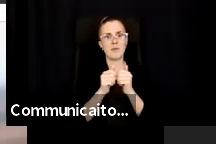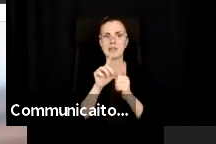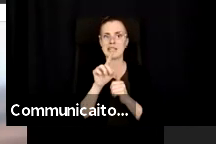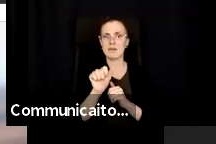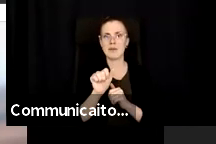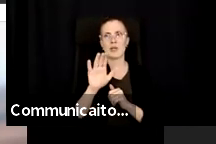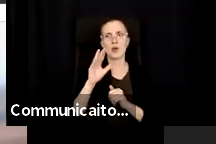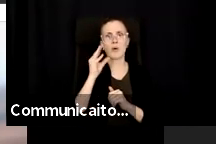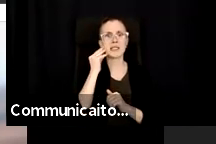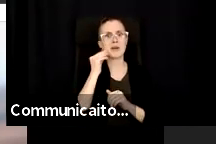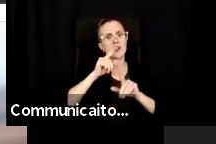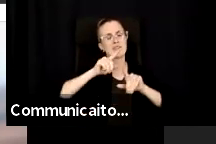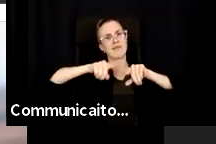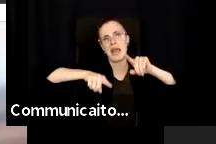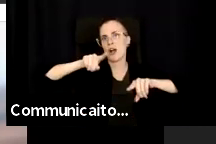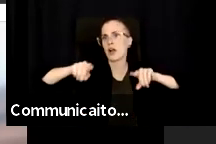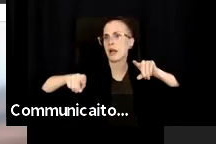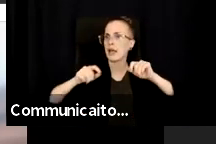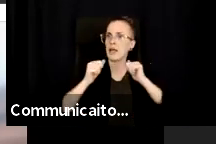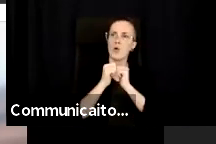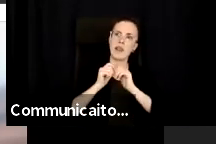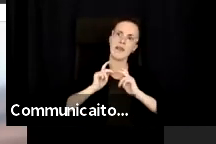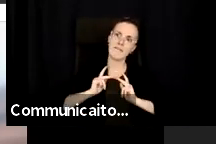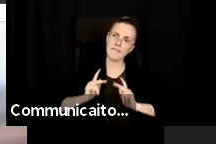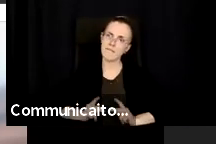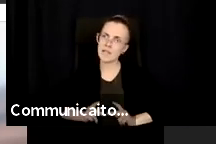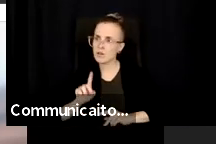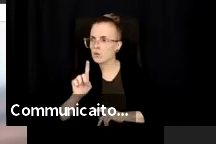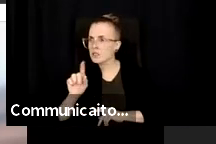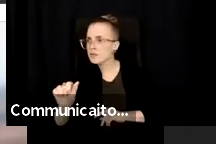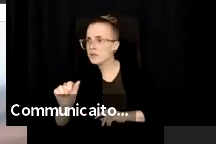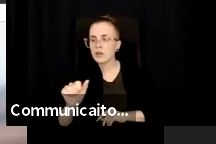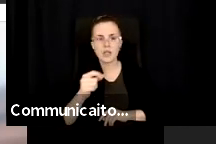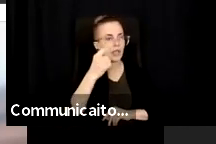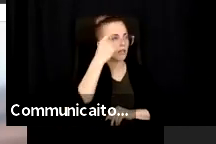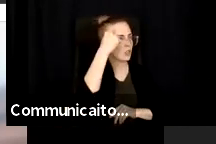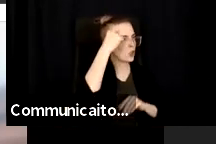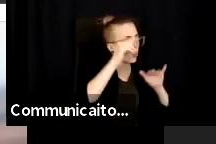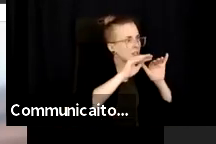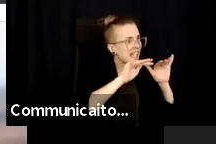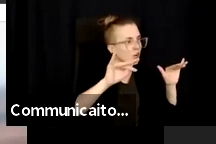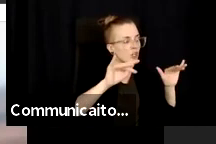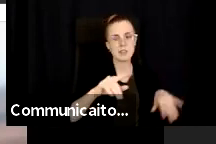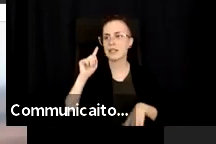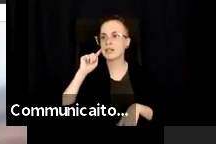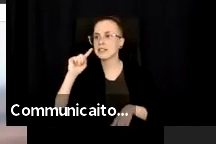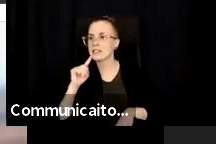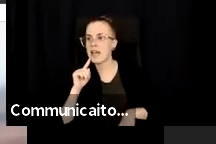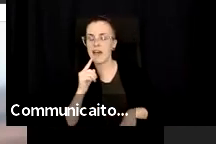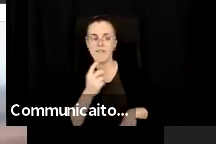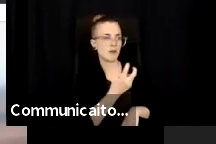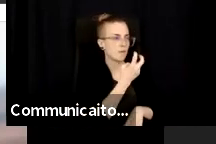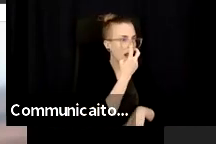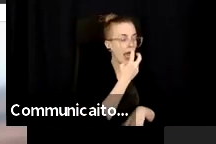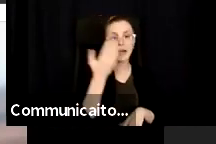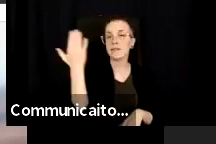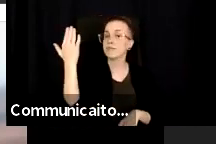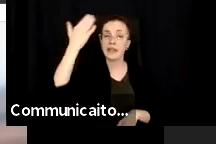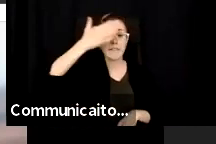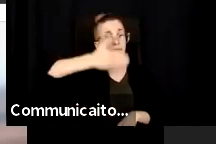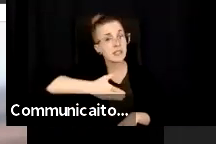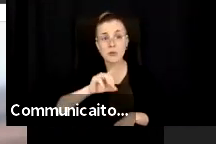with physical disabilities, to neurodiversity, deaf, blind, invisible disabilities, chronic